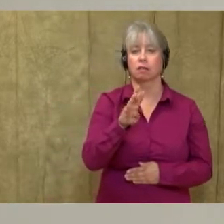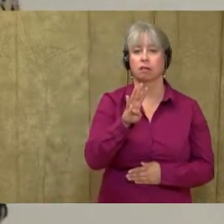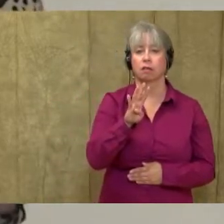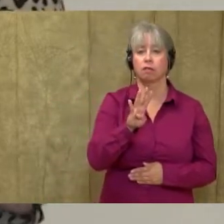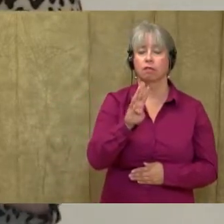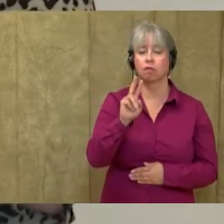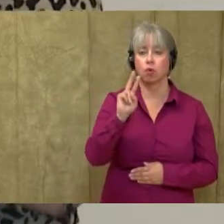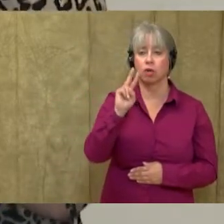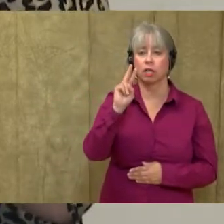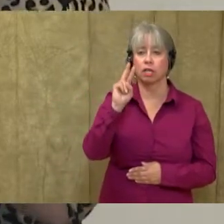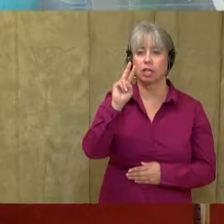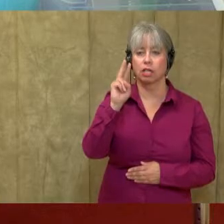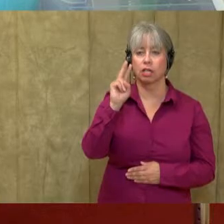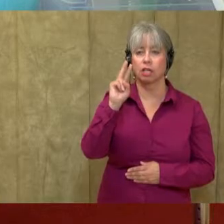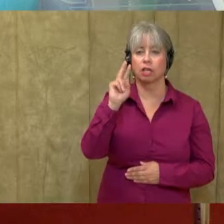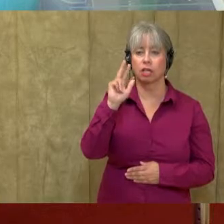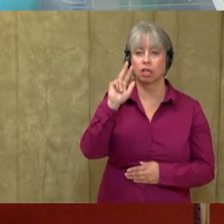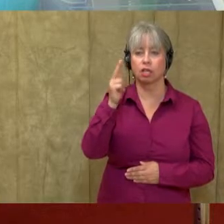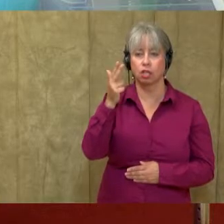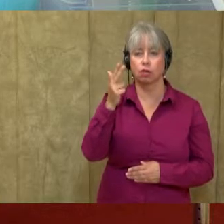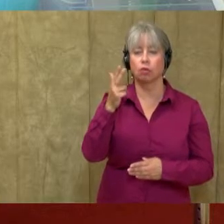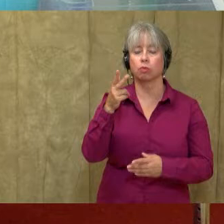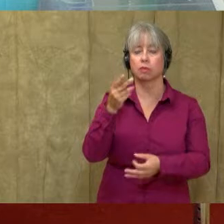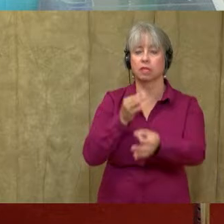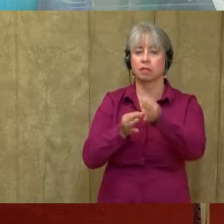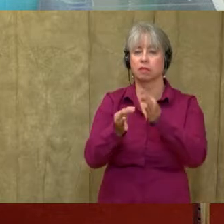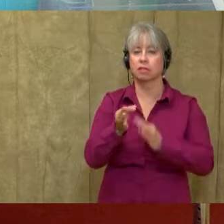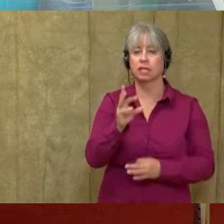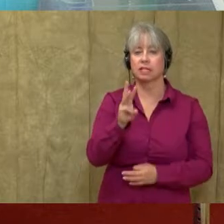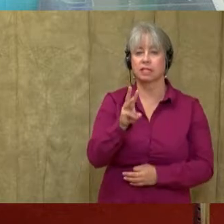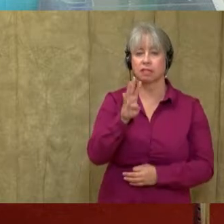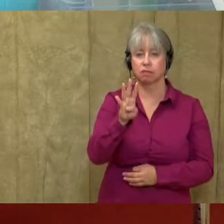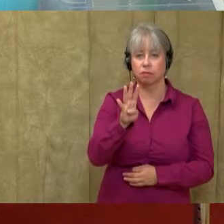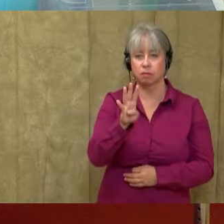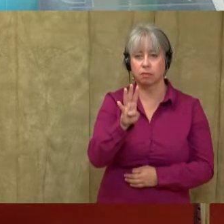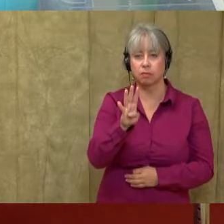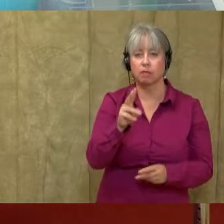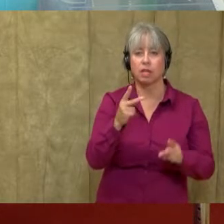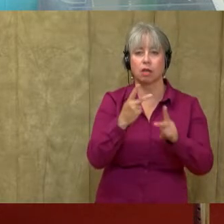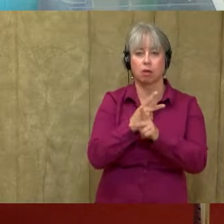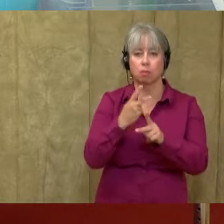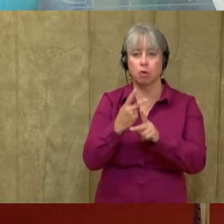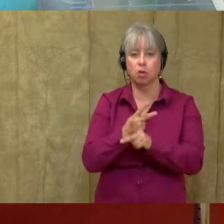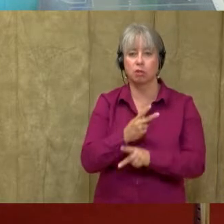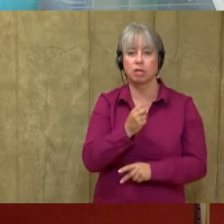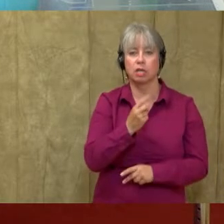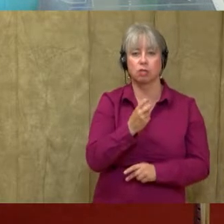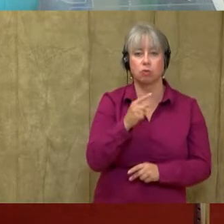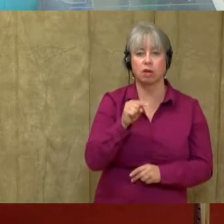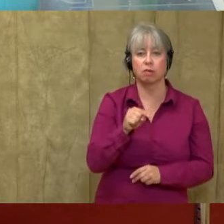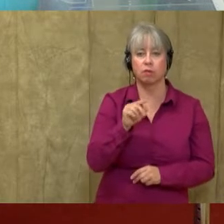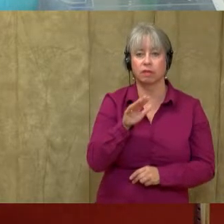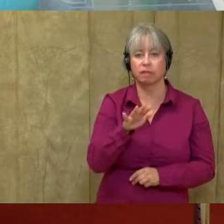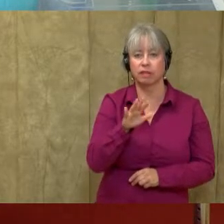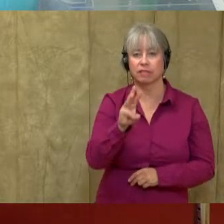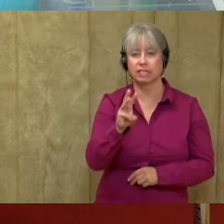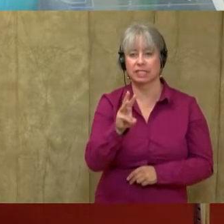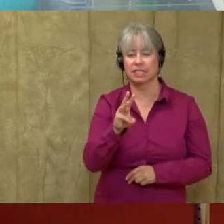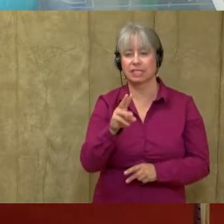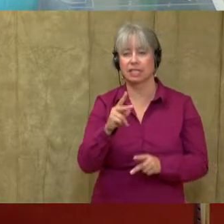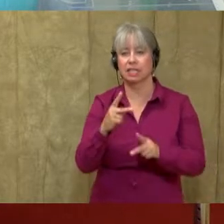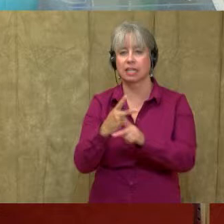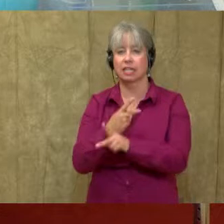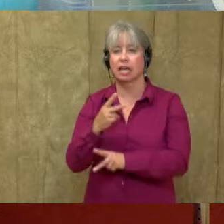cubed. Then I have to multiply my 4 times my pi, 12.56. And sometimes once my students started working these,